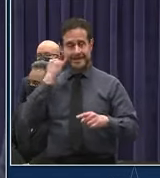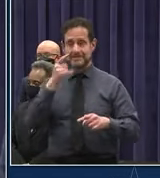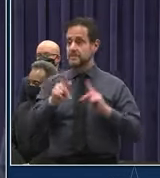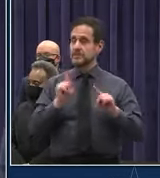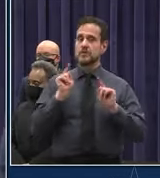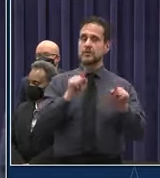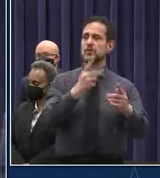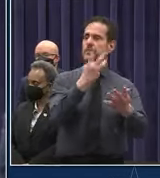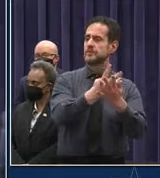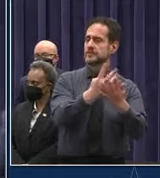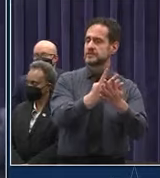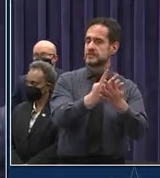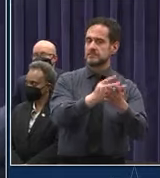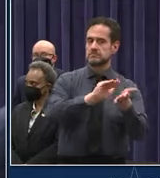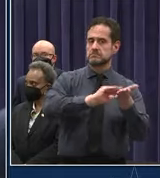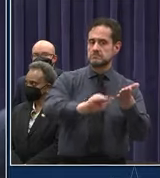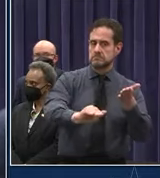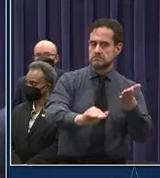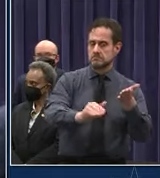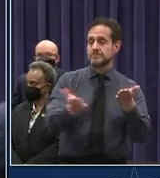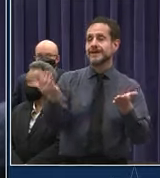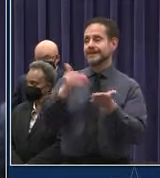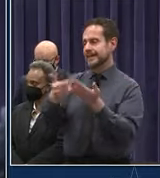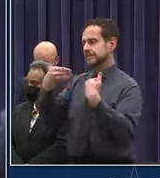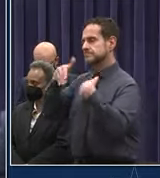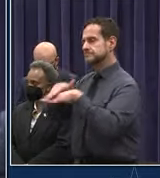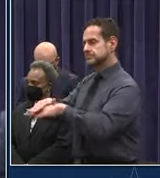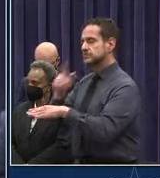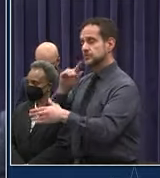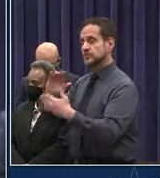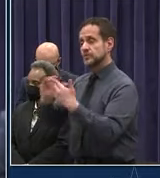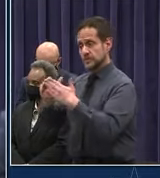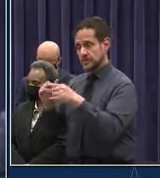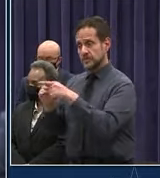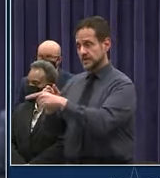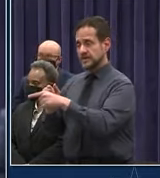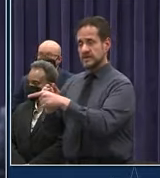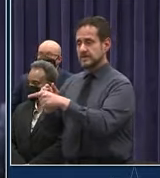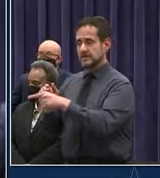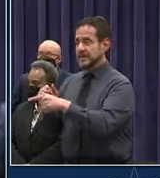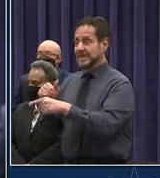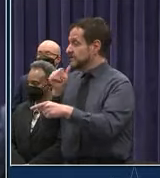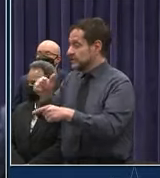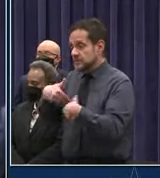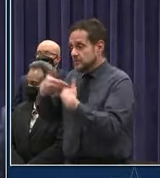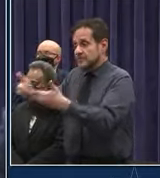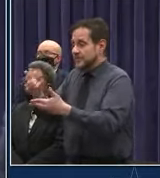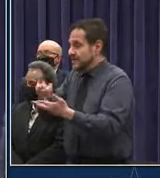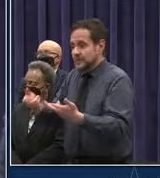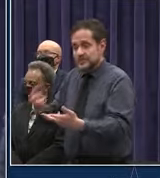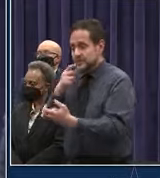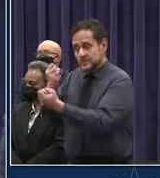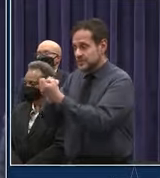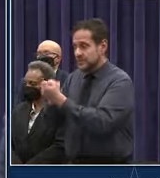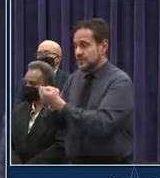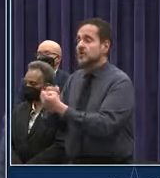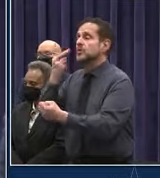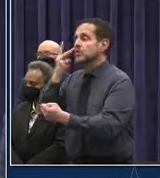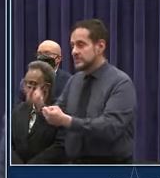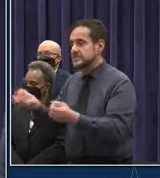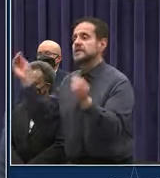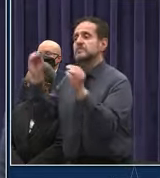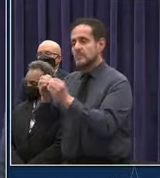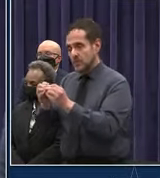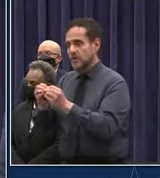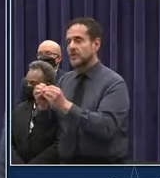impacted by violence within their communities. It is the good work that the pastor has done in Little Village, where he has seen people come in and out